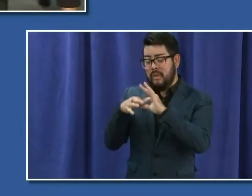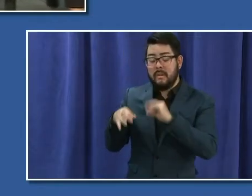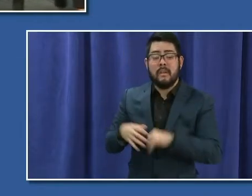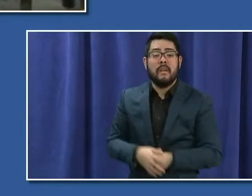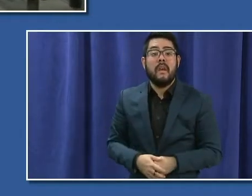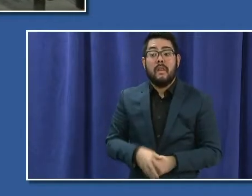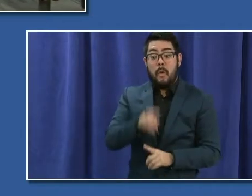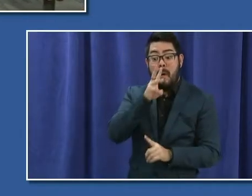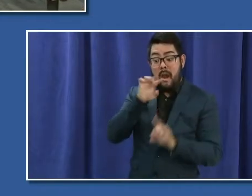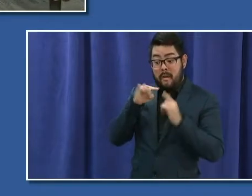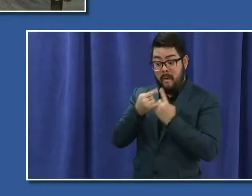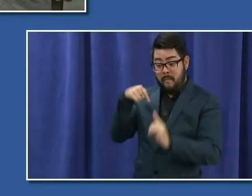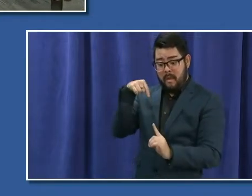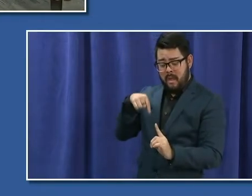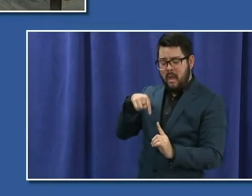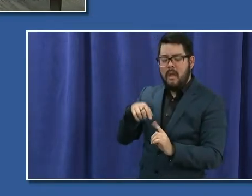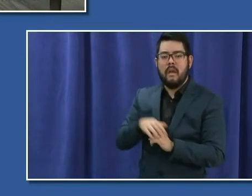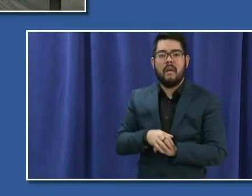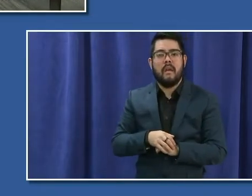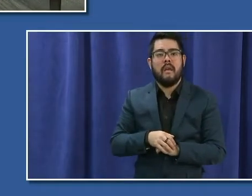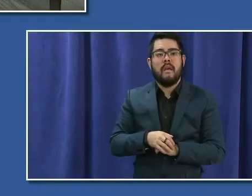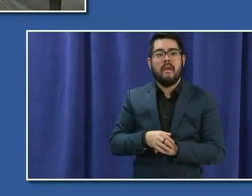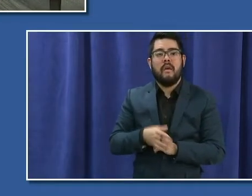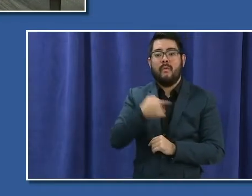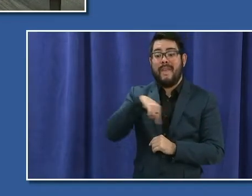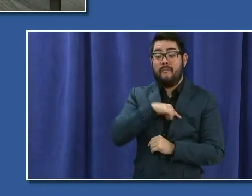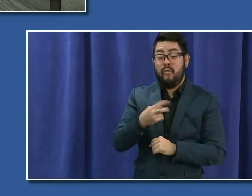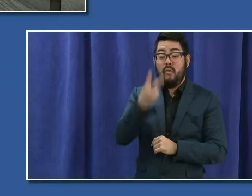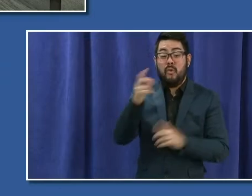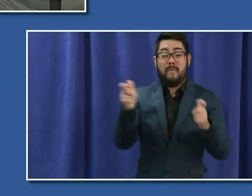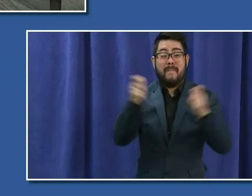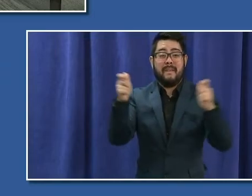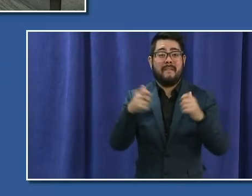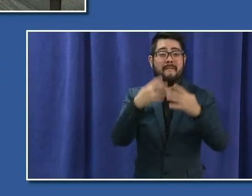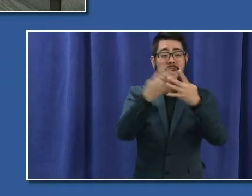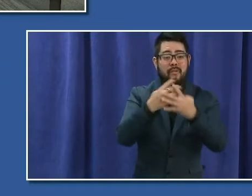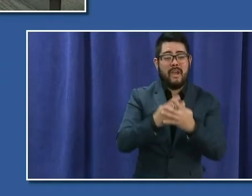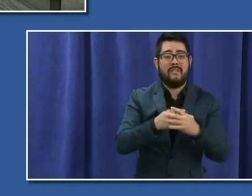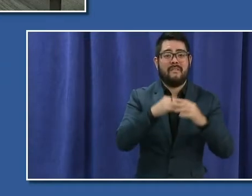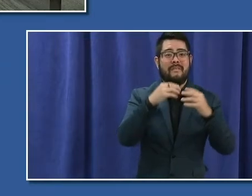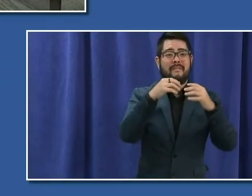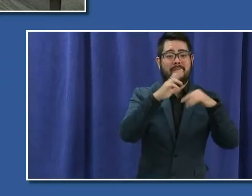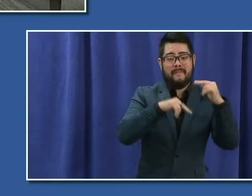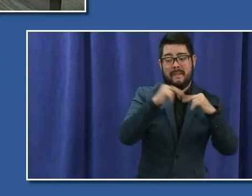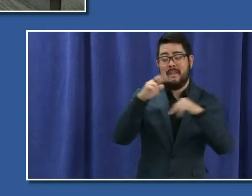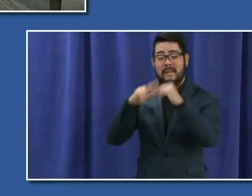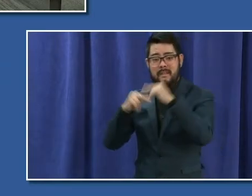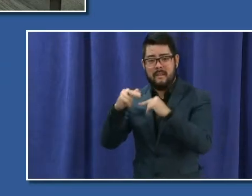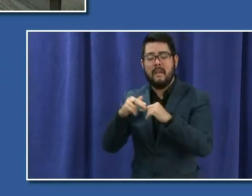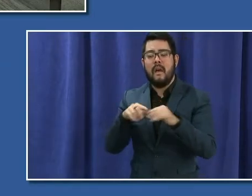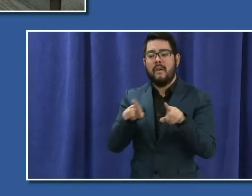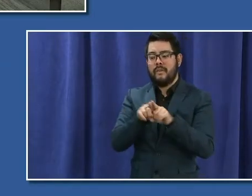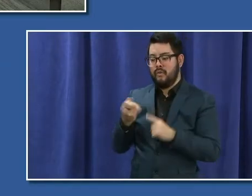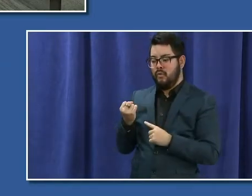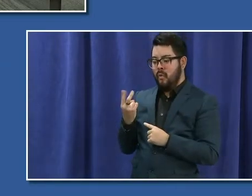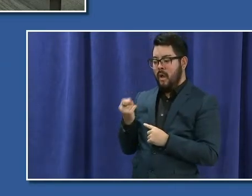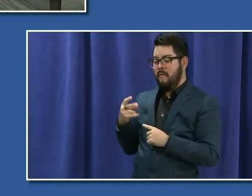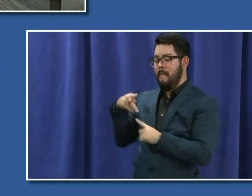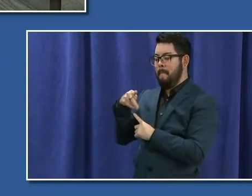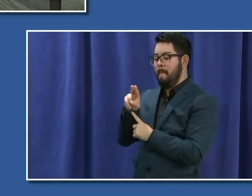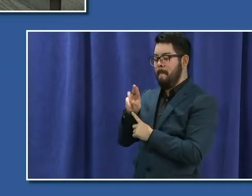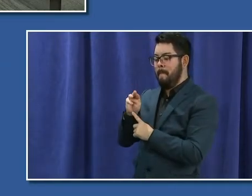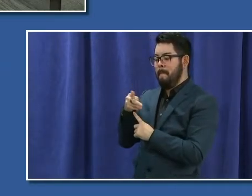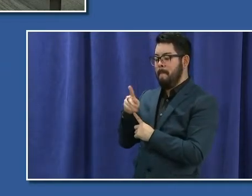Water Department, we have, outside of the 2 major filtration plants, we have 12 pumping stations, 12 pumping stations that distribute the